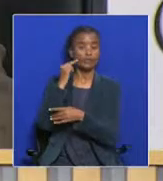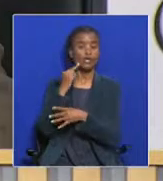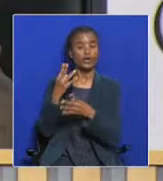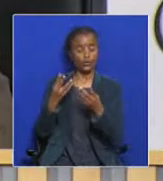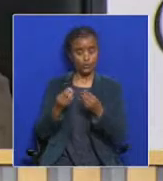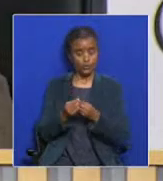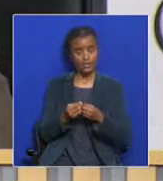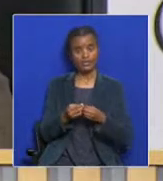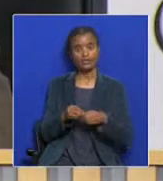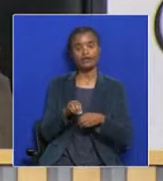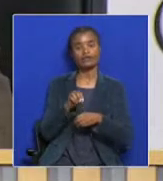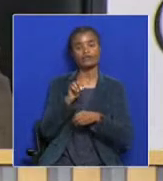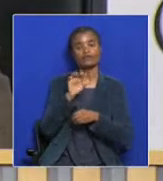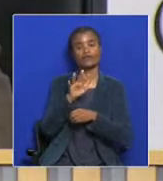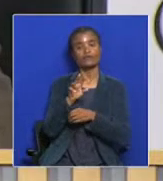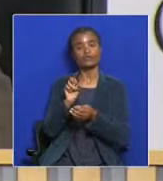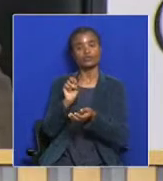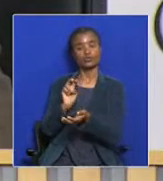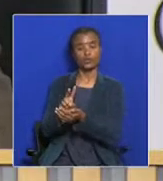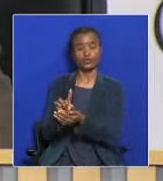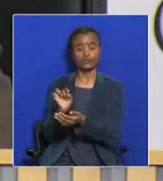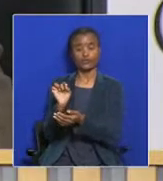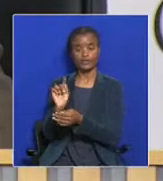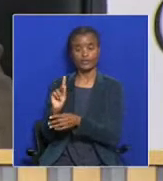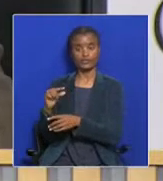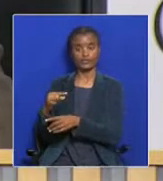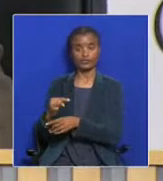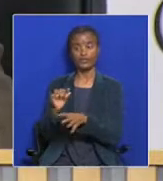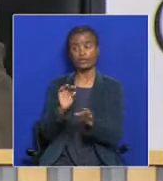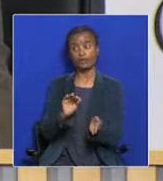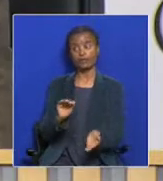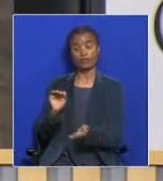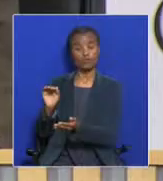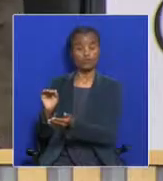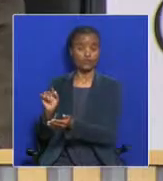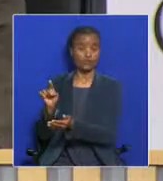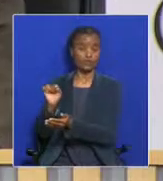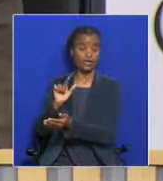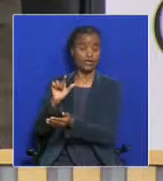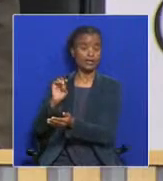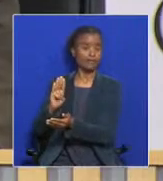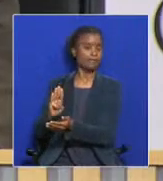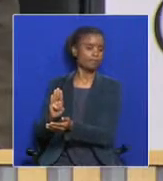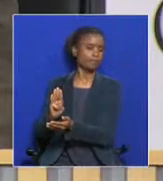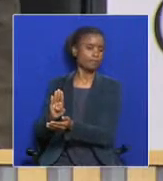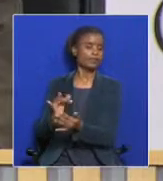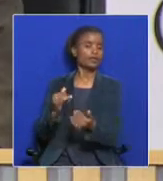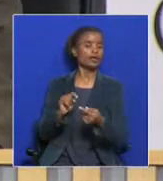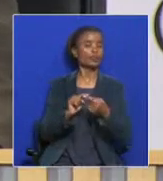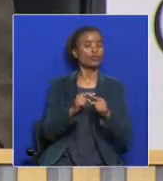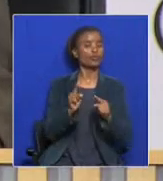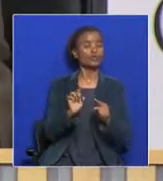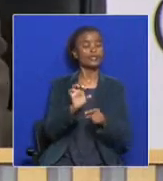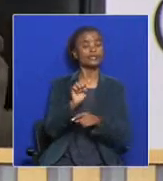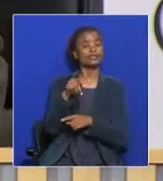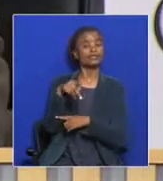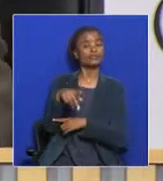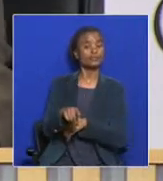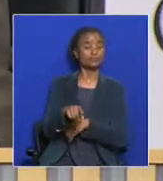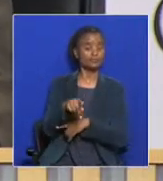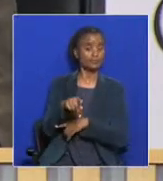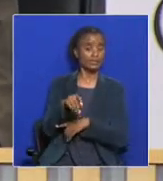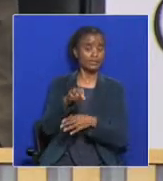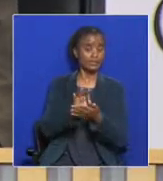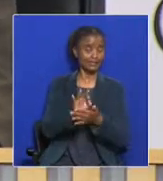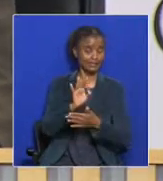that stage, the lab had taken them up. Yes. So my point being that the SAP 13 safes get clogged up. So we were going to